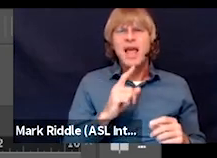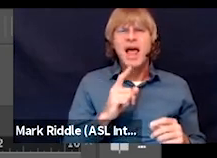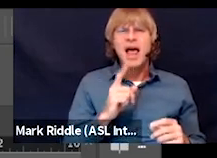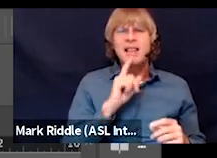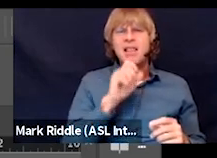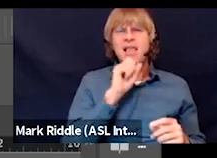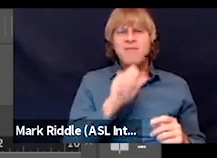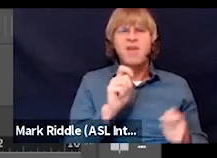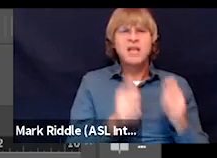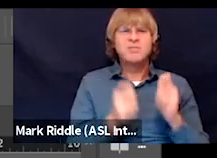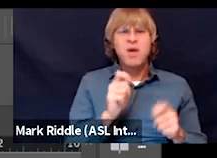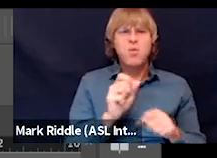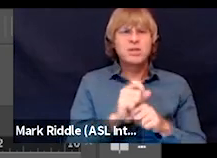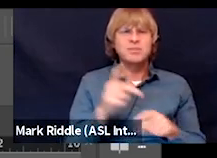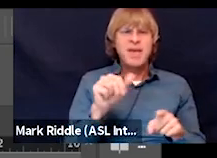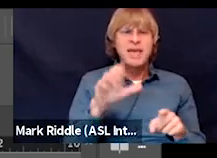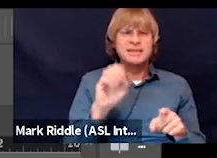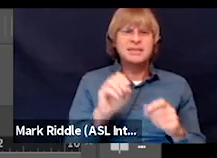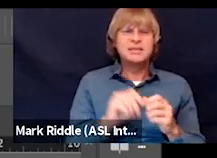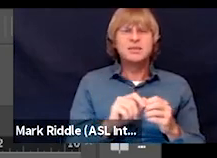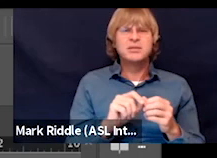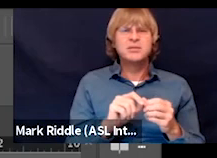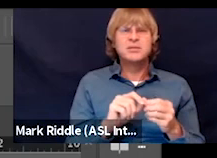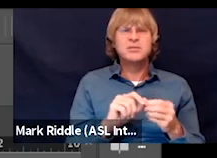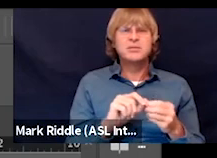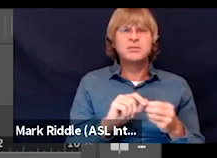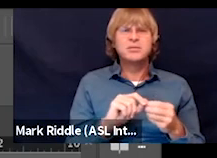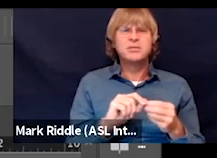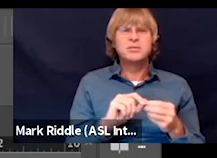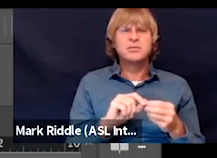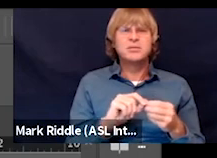love customized workspace.